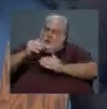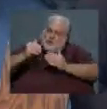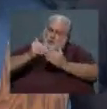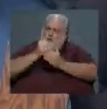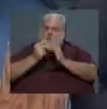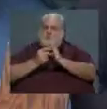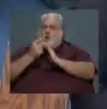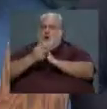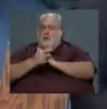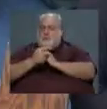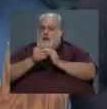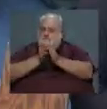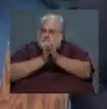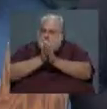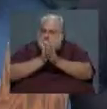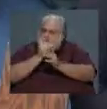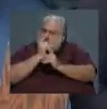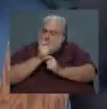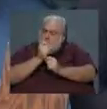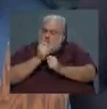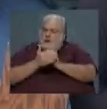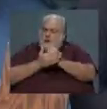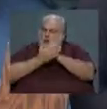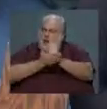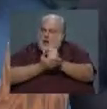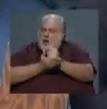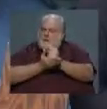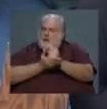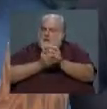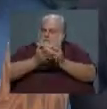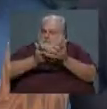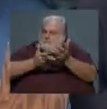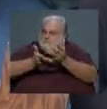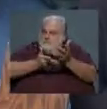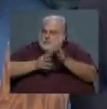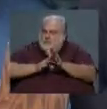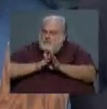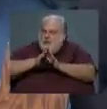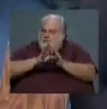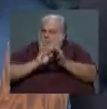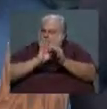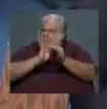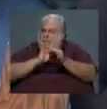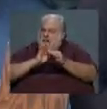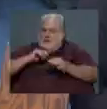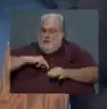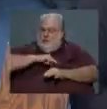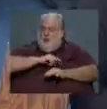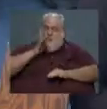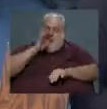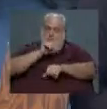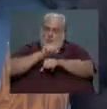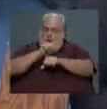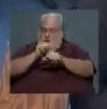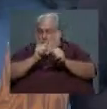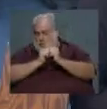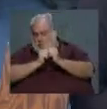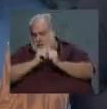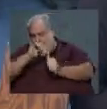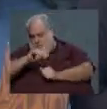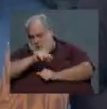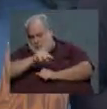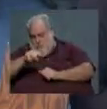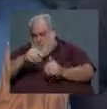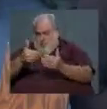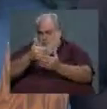them prepared with information that they would need to help build capacity. And we definitely are going to work with these programs to make sure